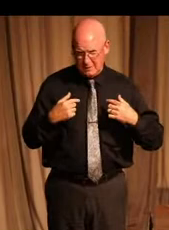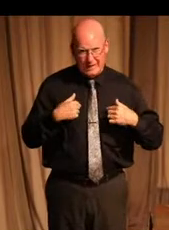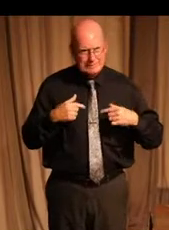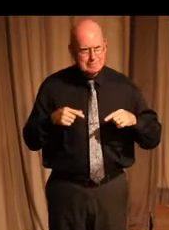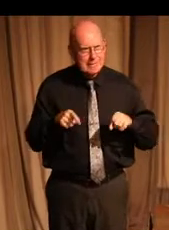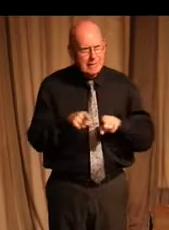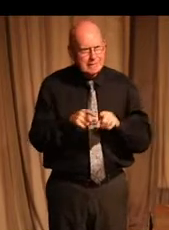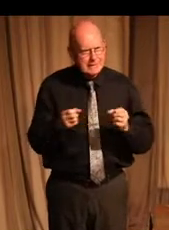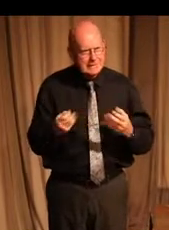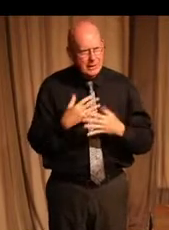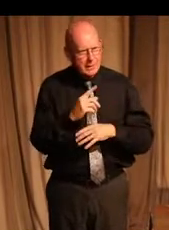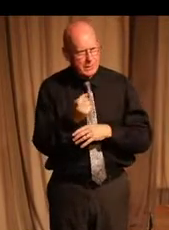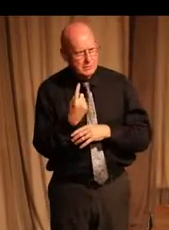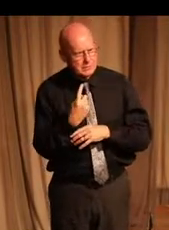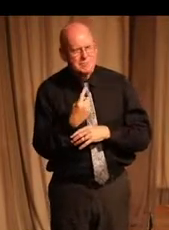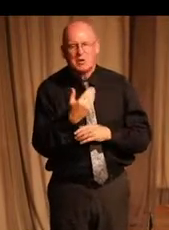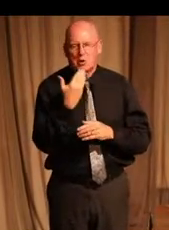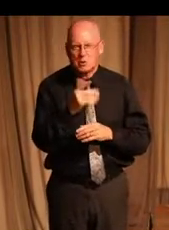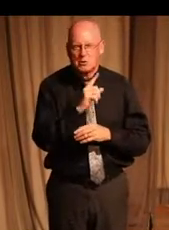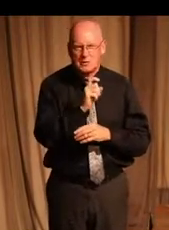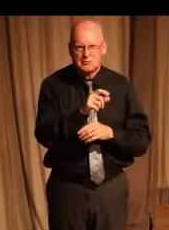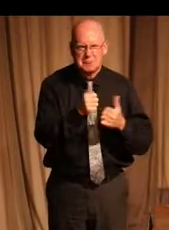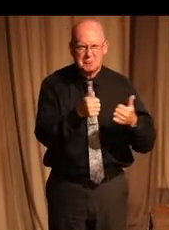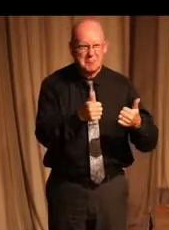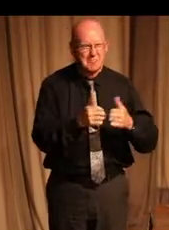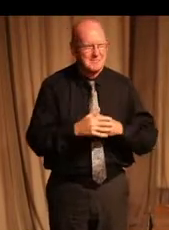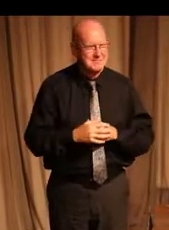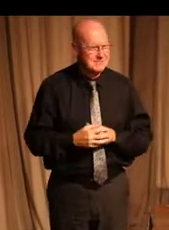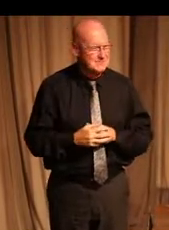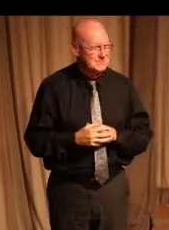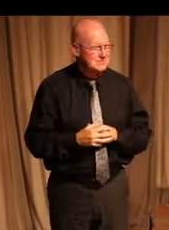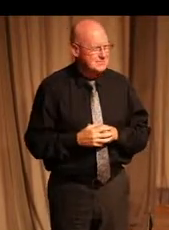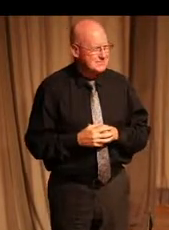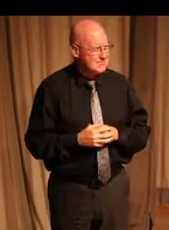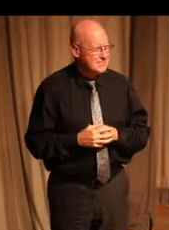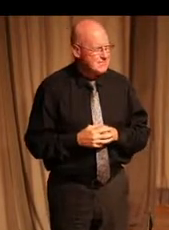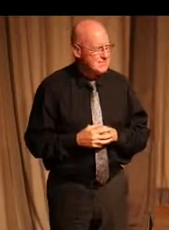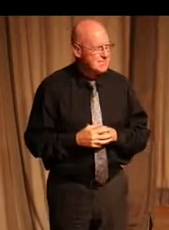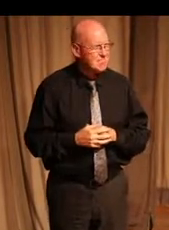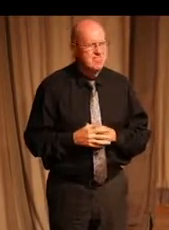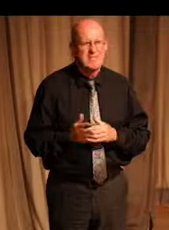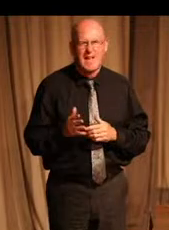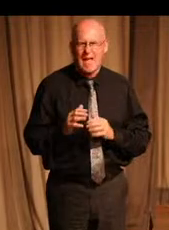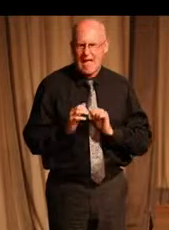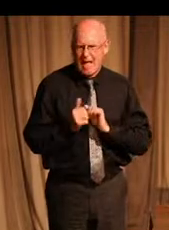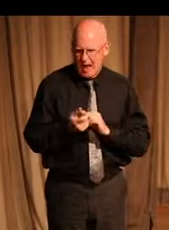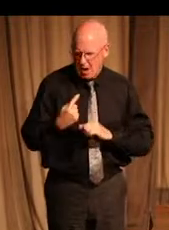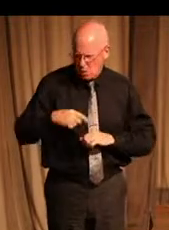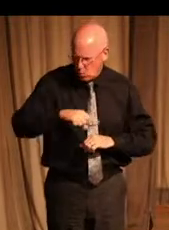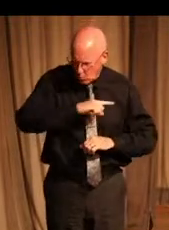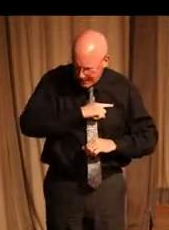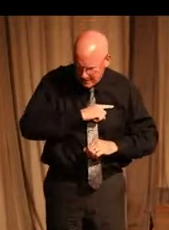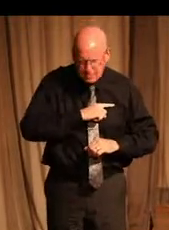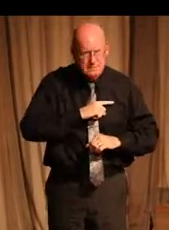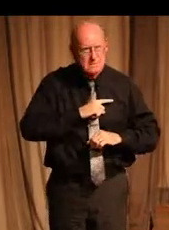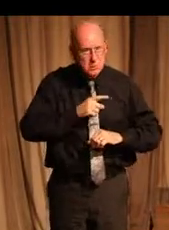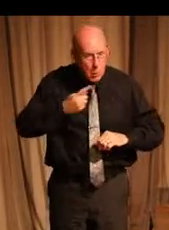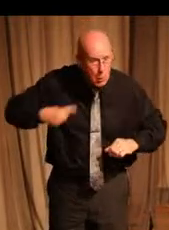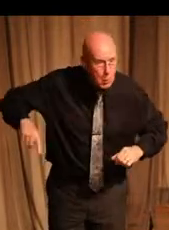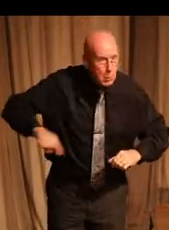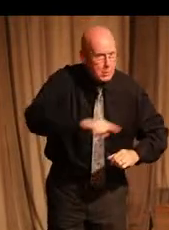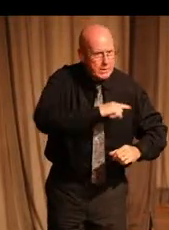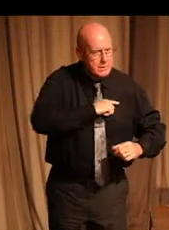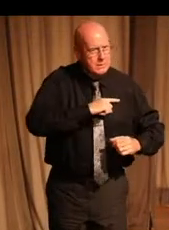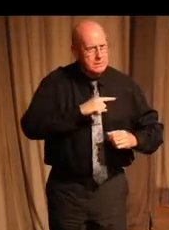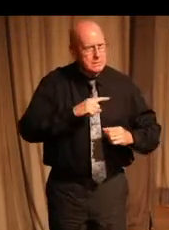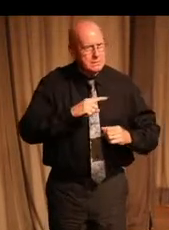question, which makes it a good question. I mean, how are we going to